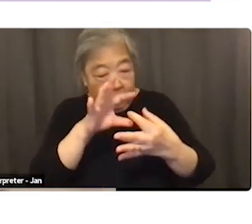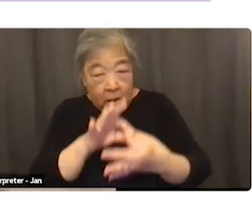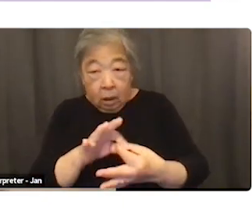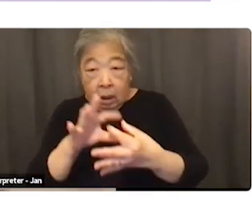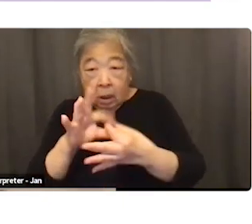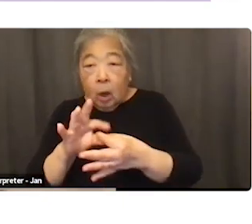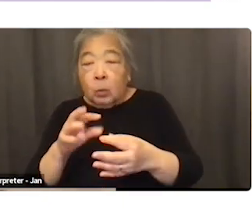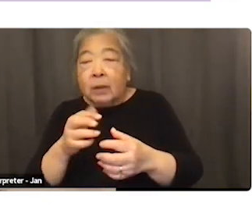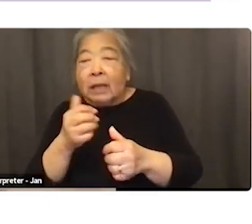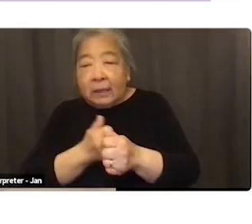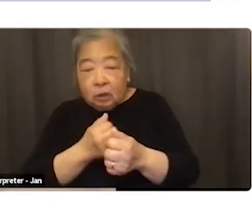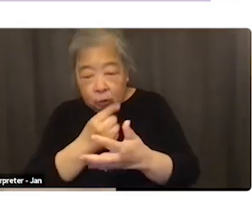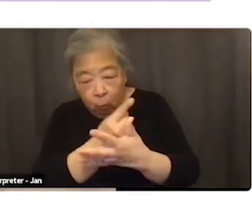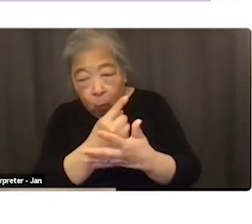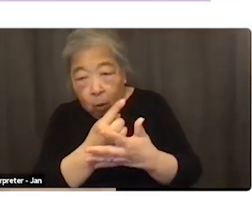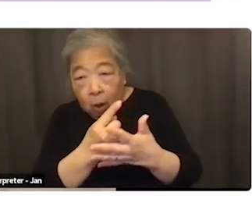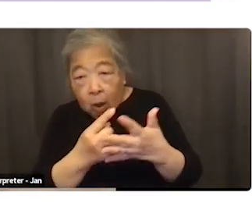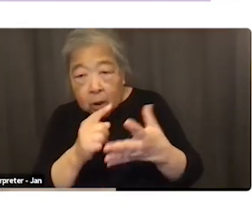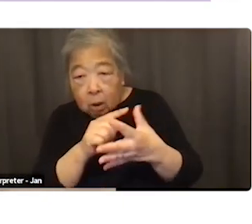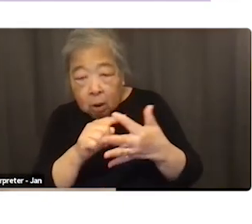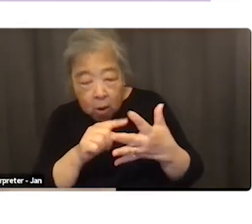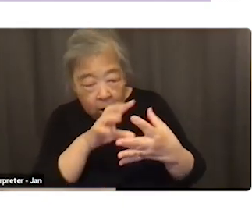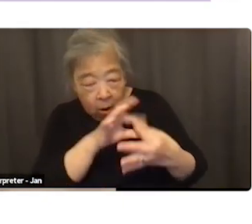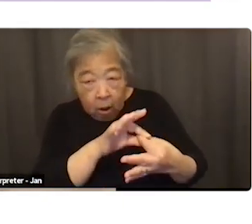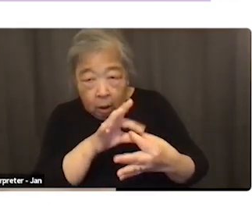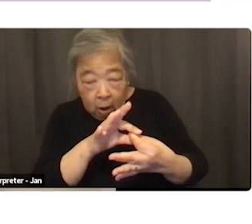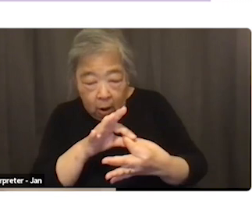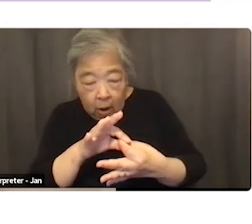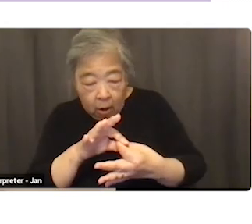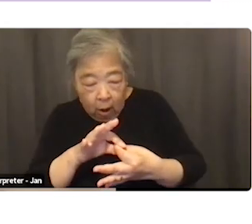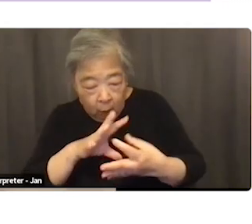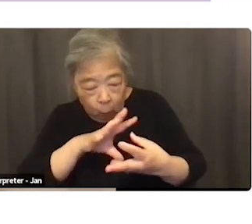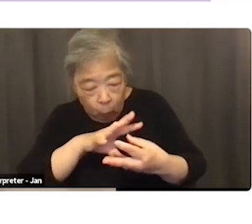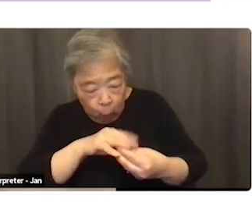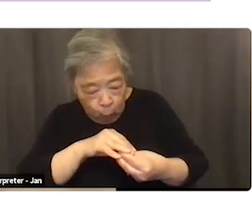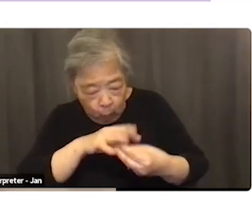is really, really some juicy